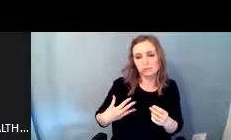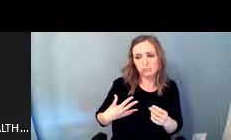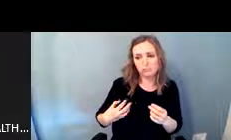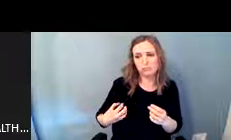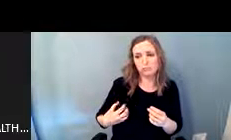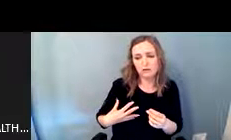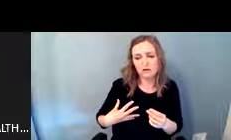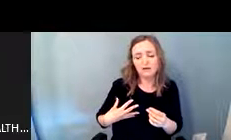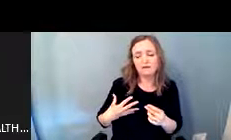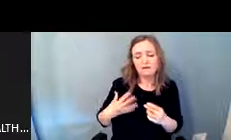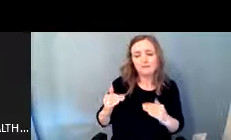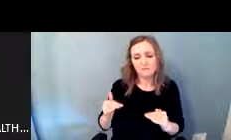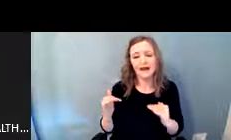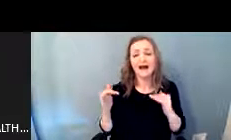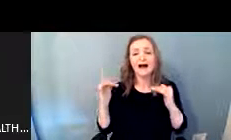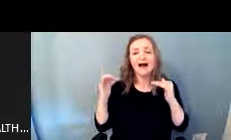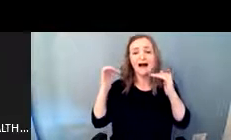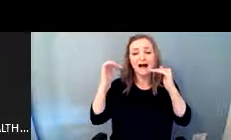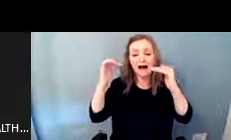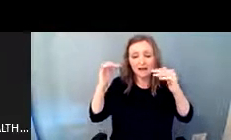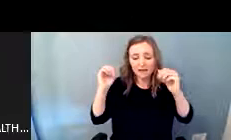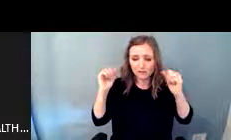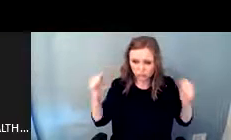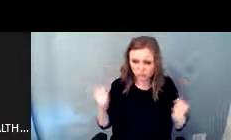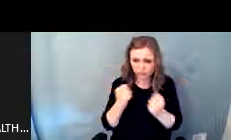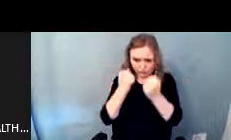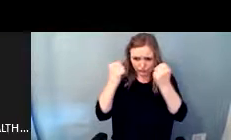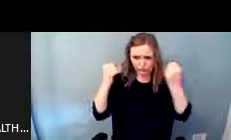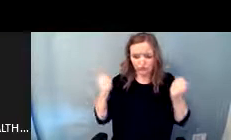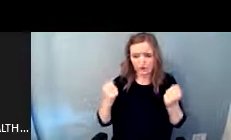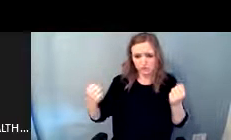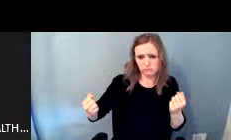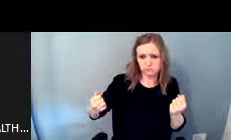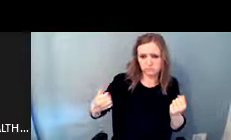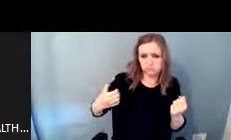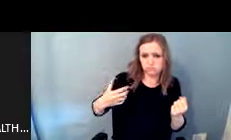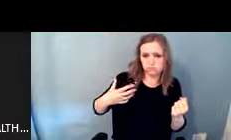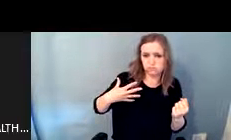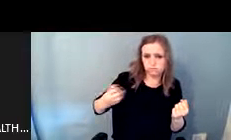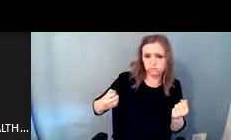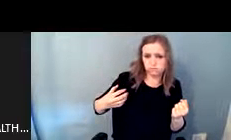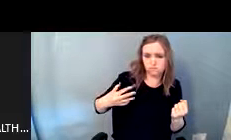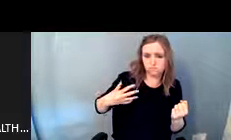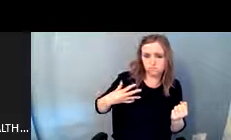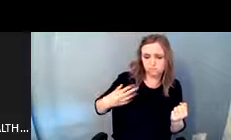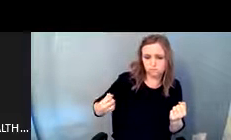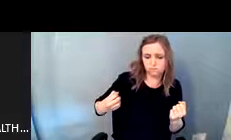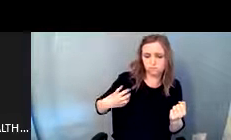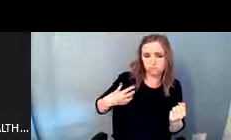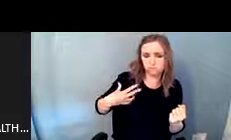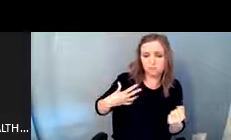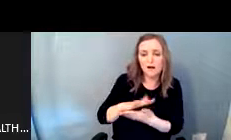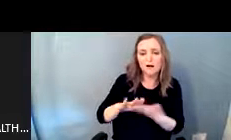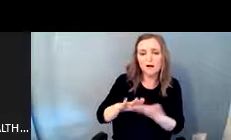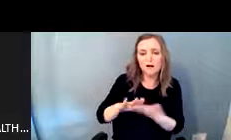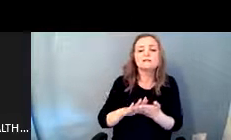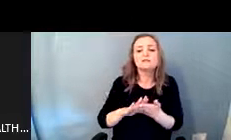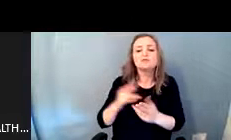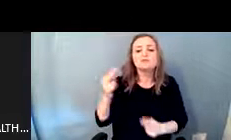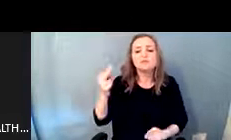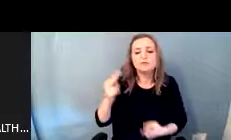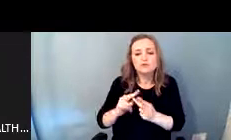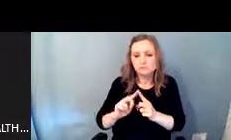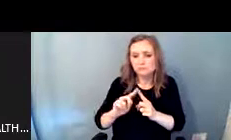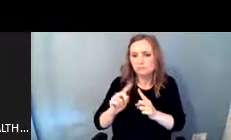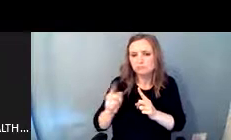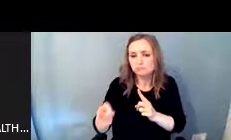very well, but less of them. So less visits to the hospital, which puts them at less risk of COVID. And also patients